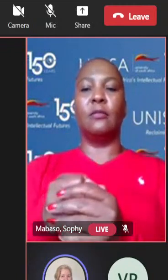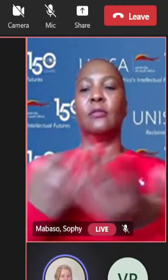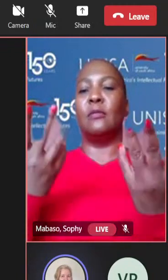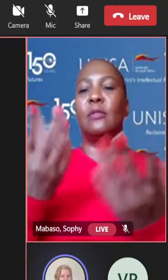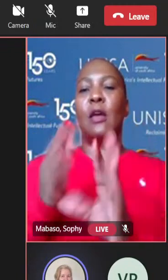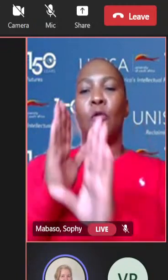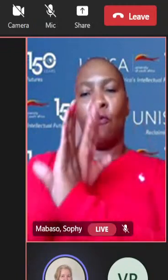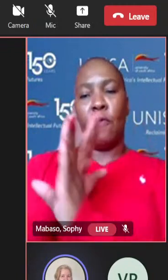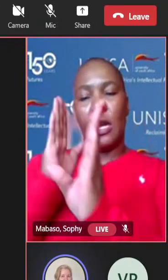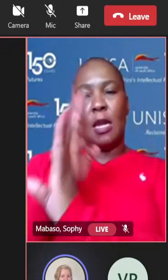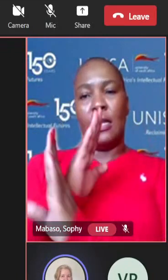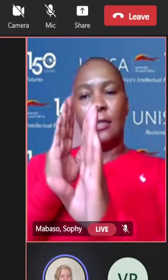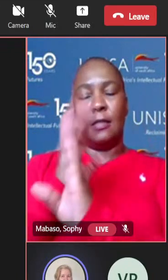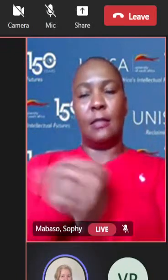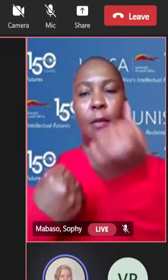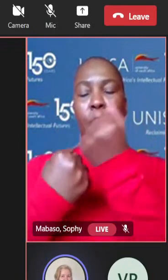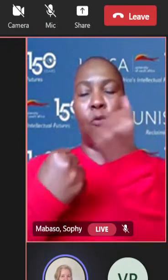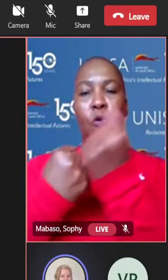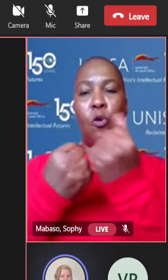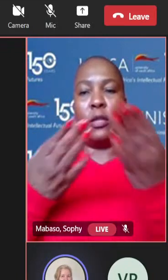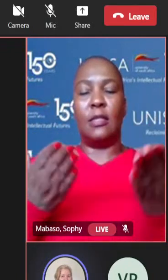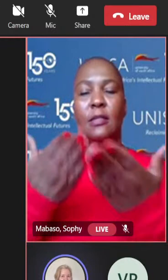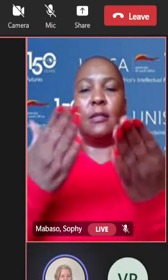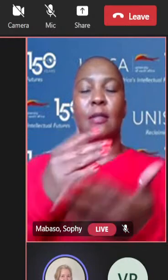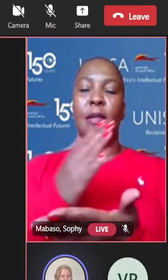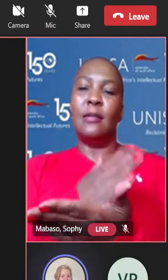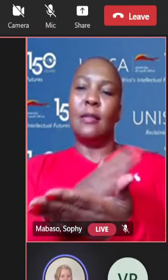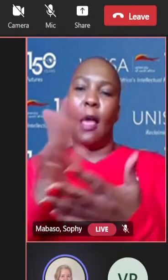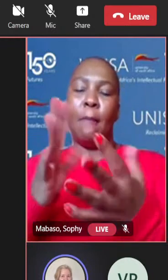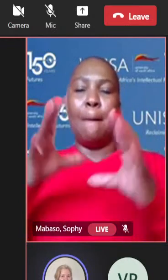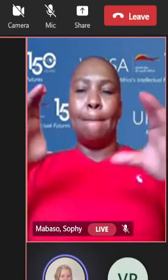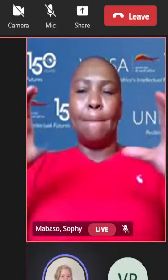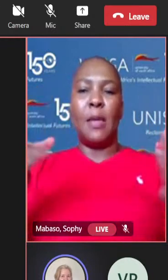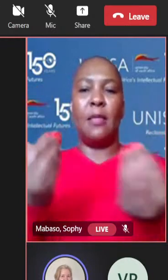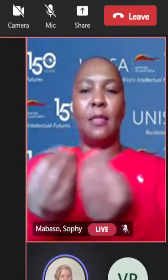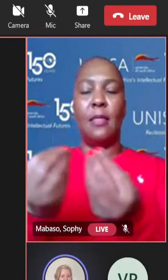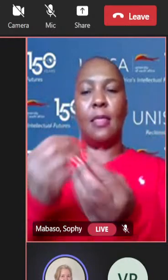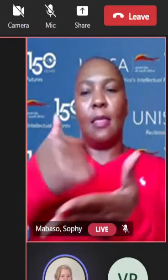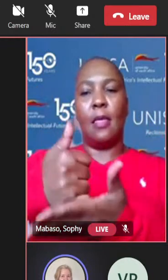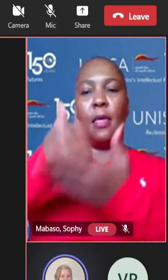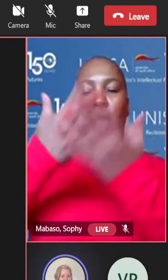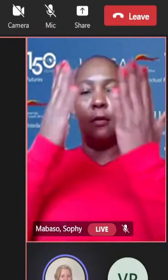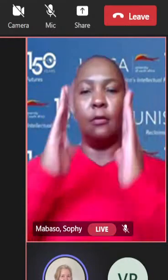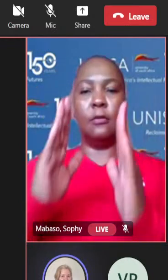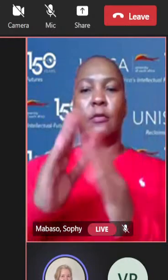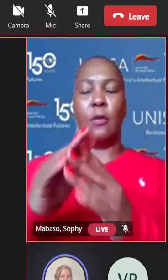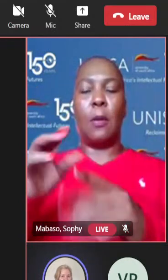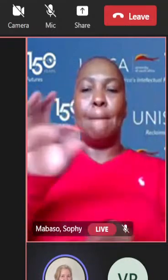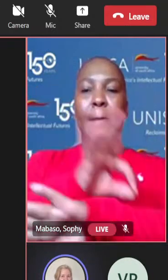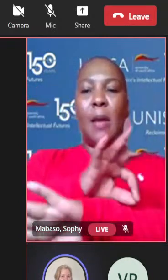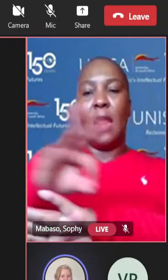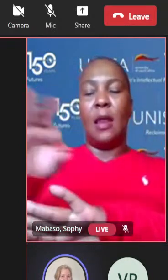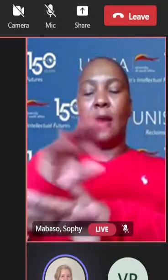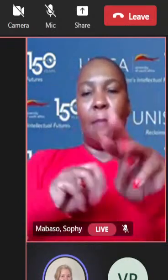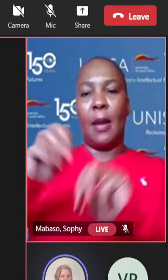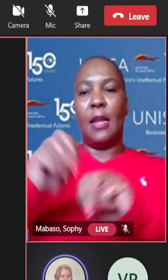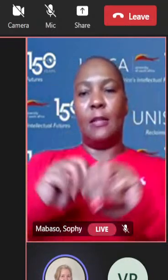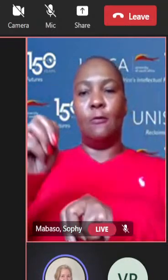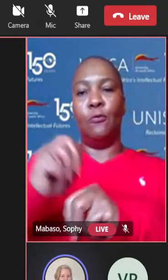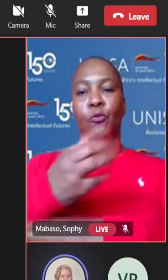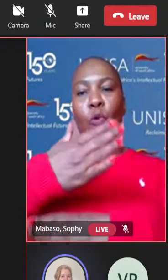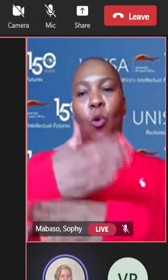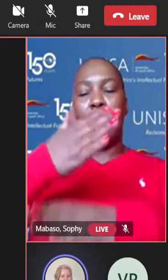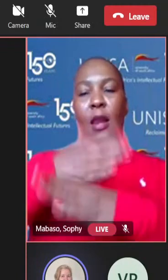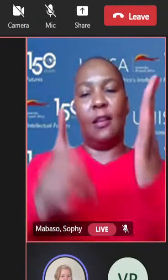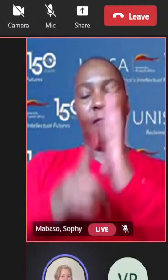service. So some of the main things that we help students with is planning and managing your career development,